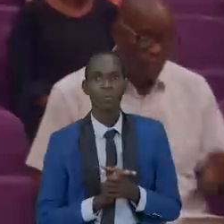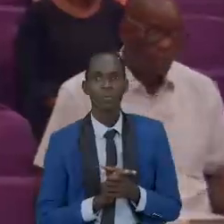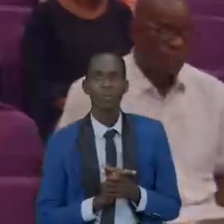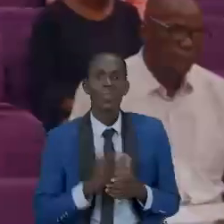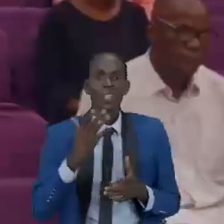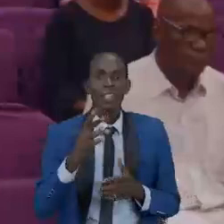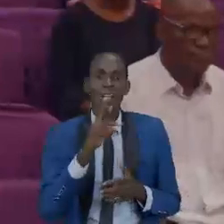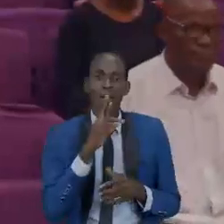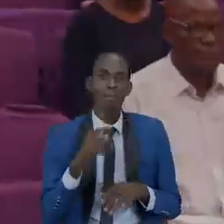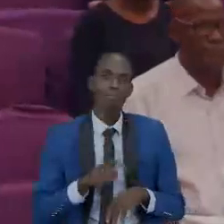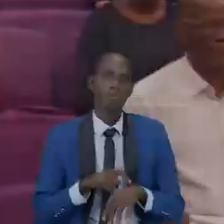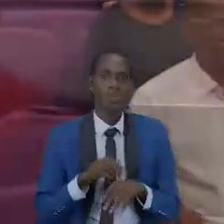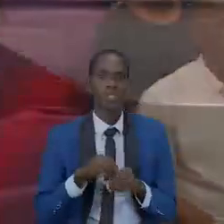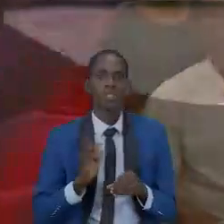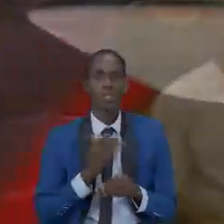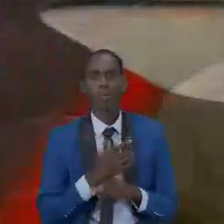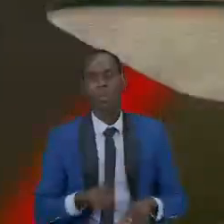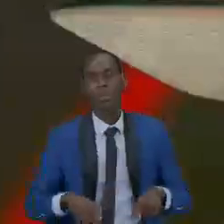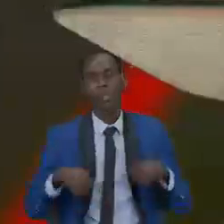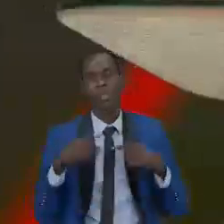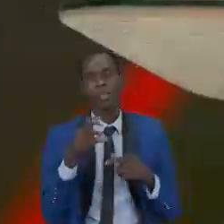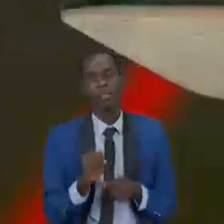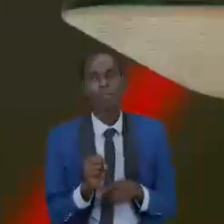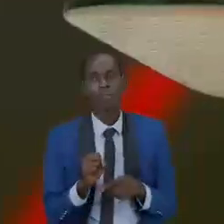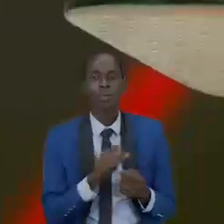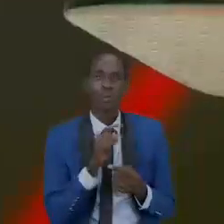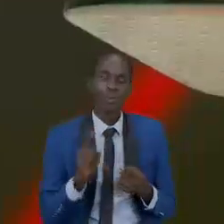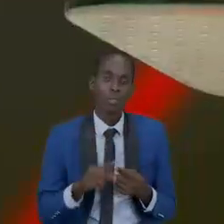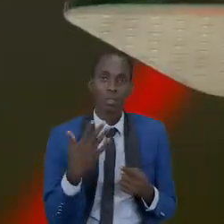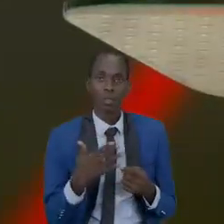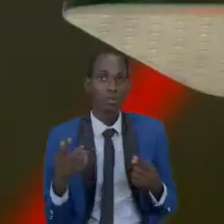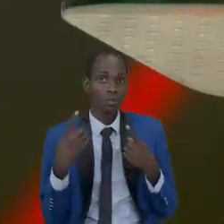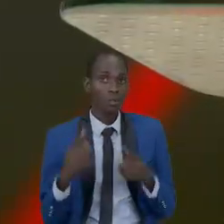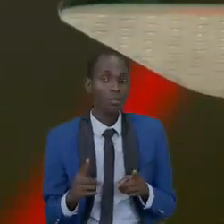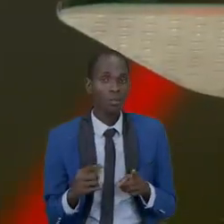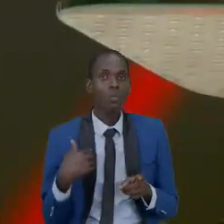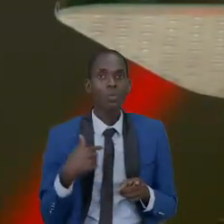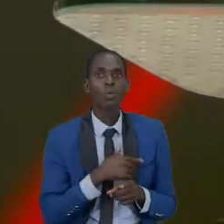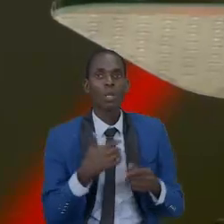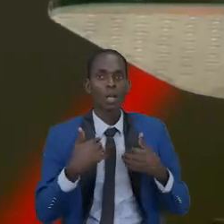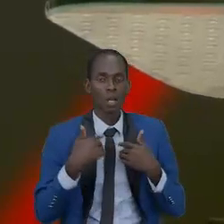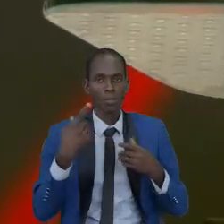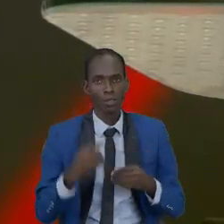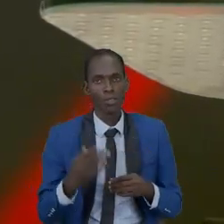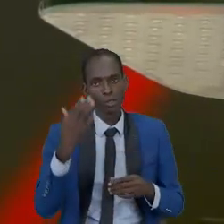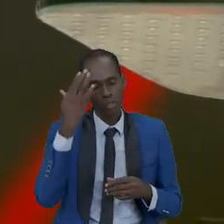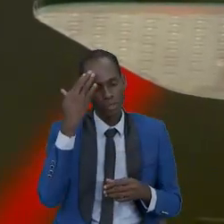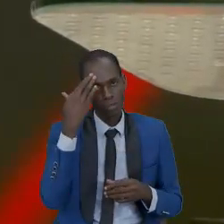are times in our lives when things happen, we have the knowledge in our